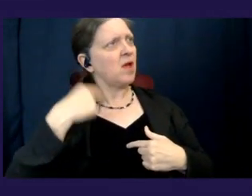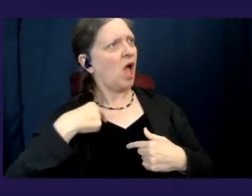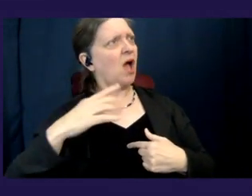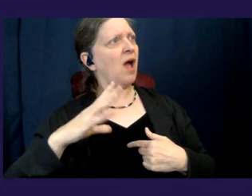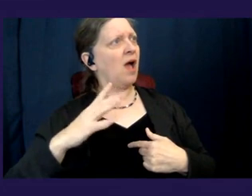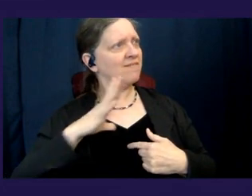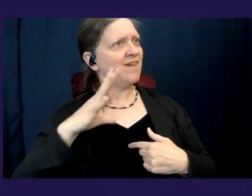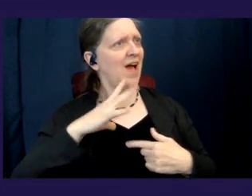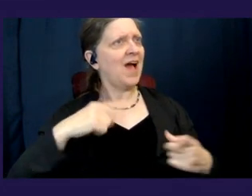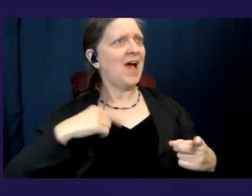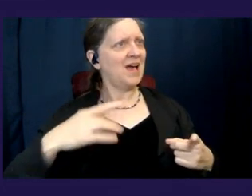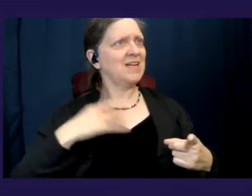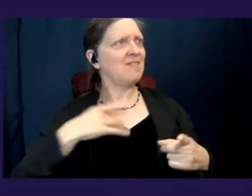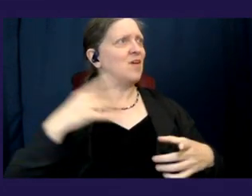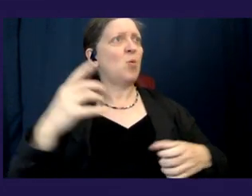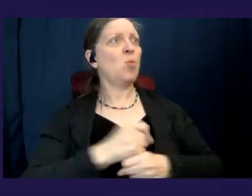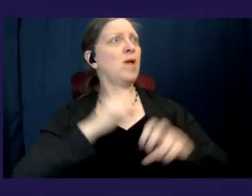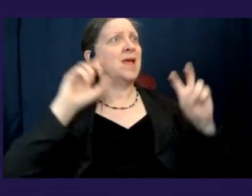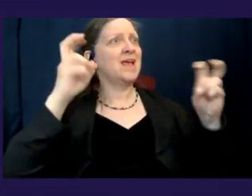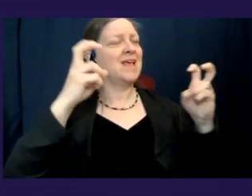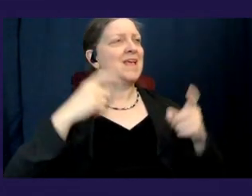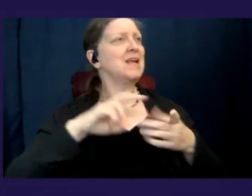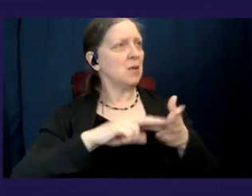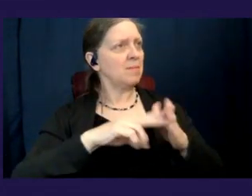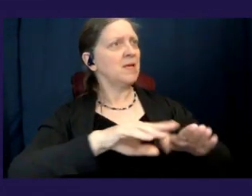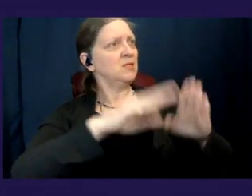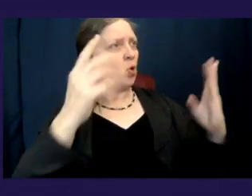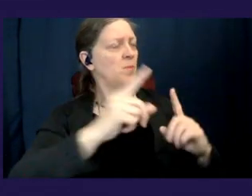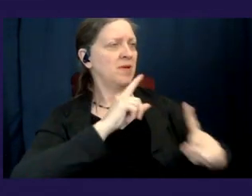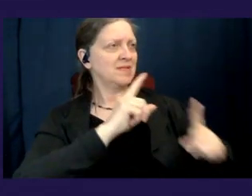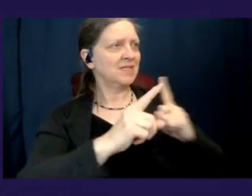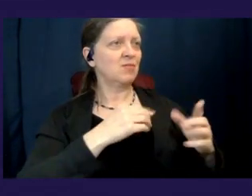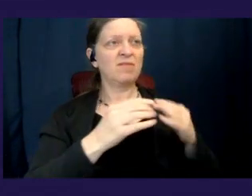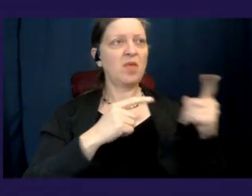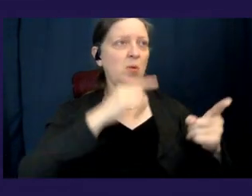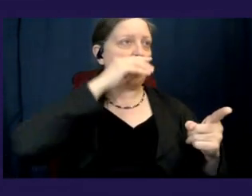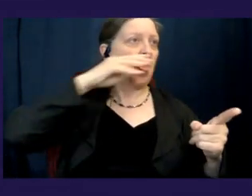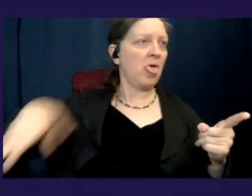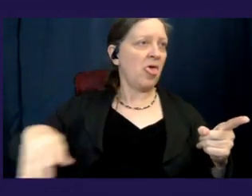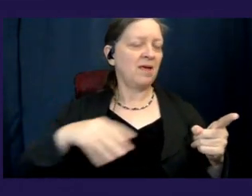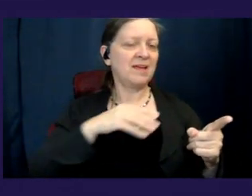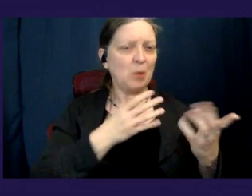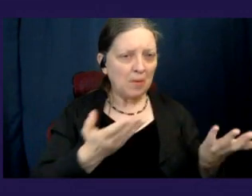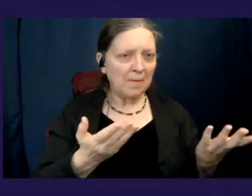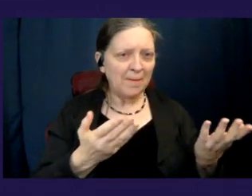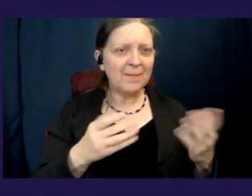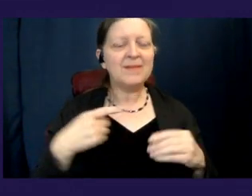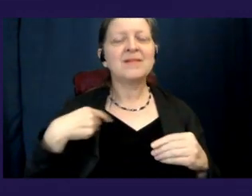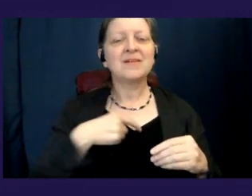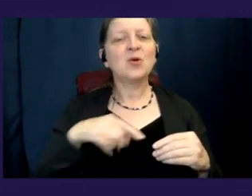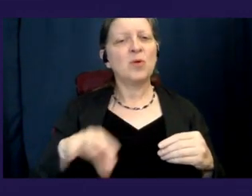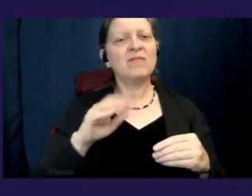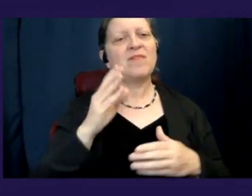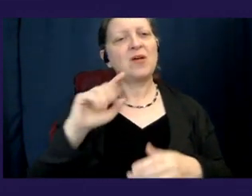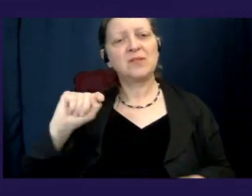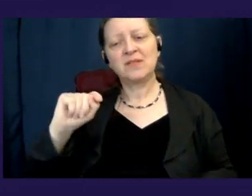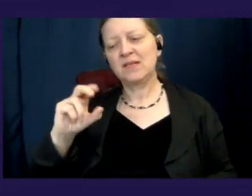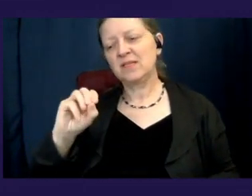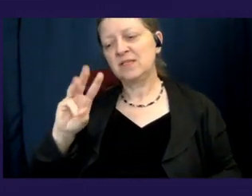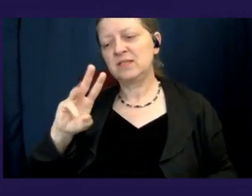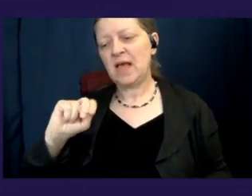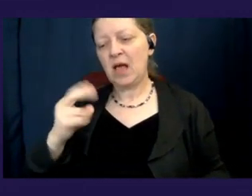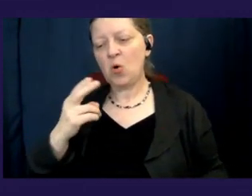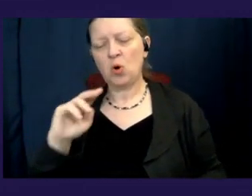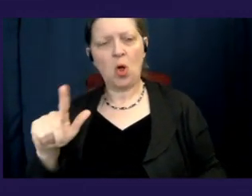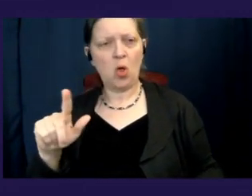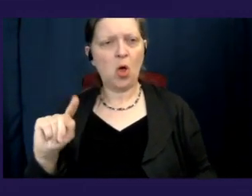followed it, but we're still having open dialogue. And what we found is, even though sometimes those town halls were very contentious, there was a lot of anger, there was a lot of tension, when we would